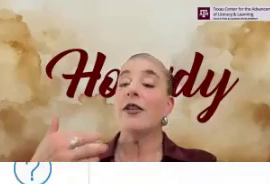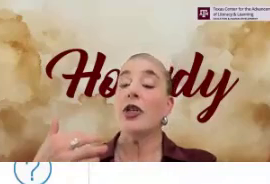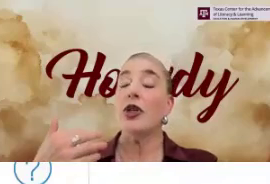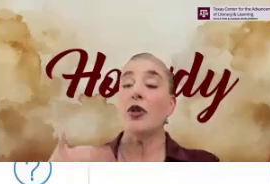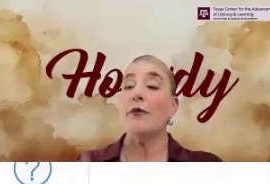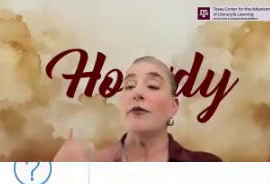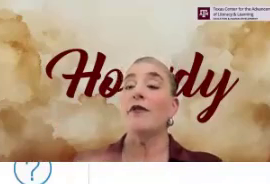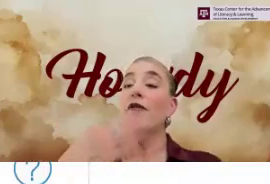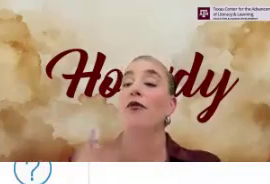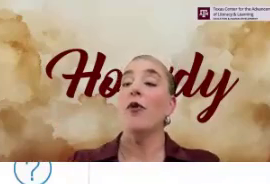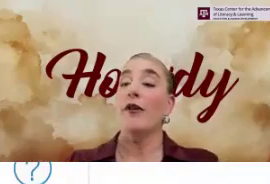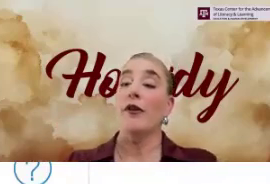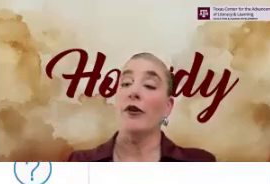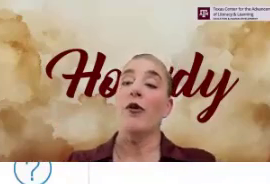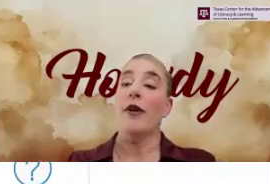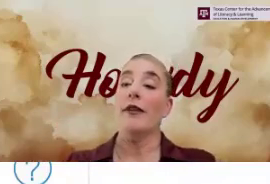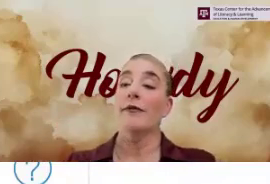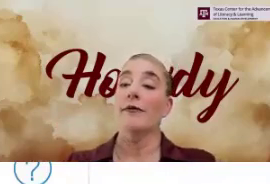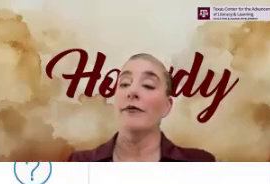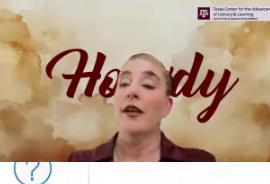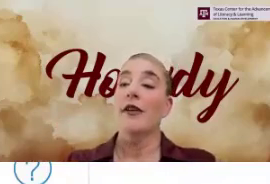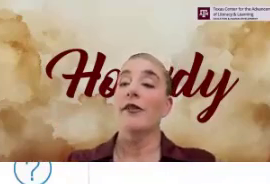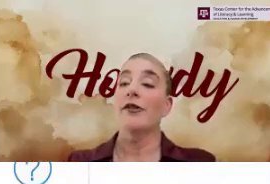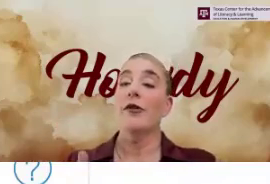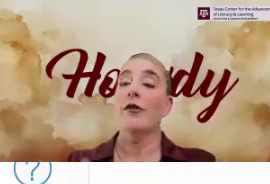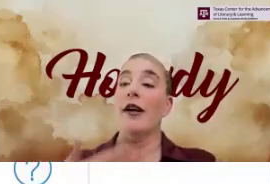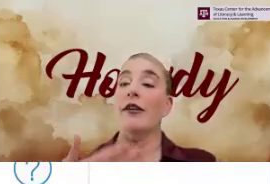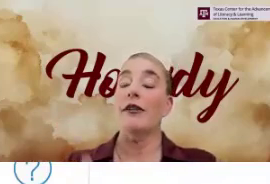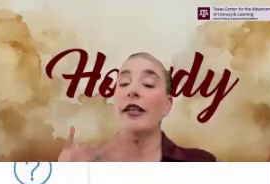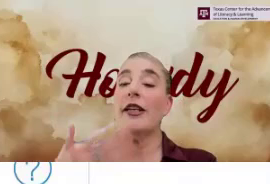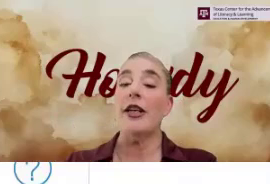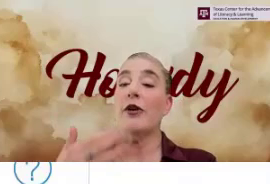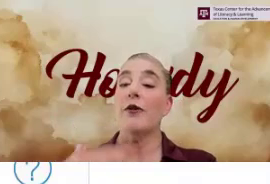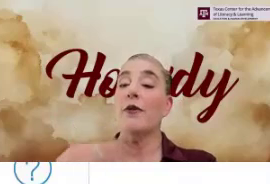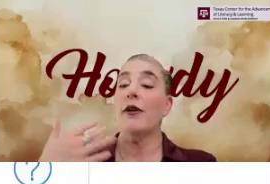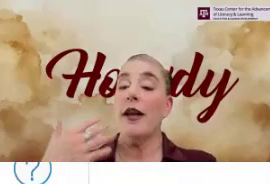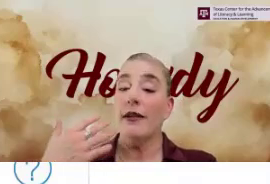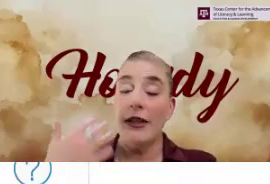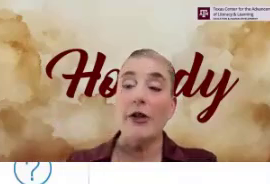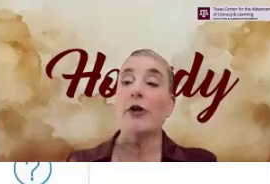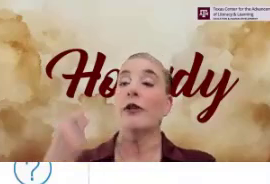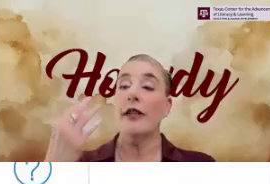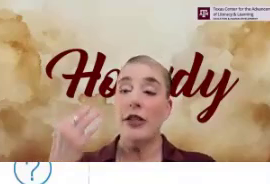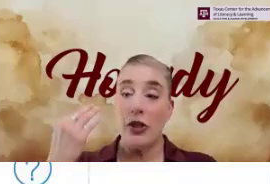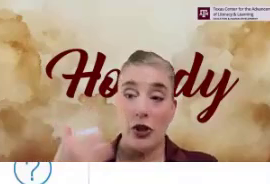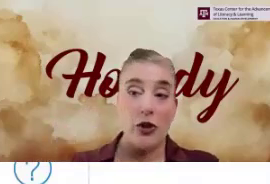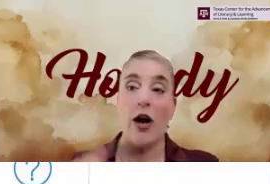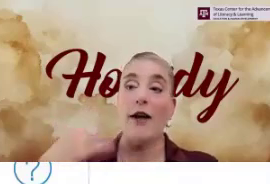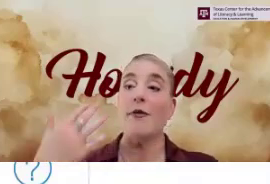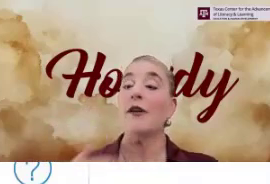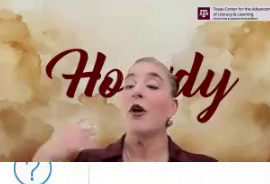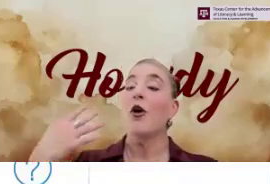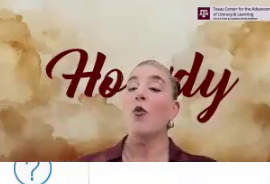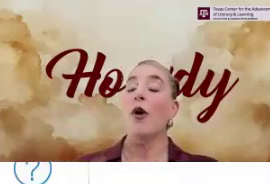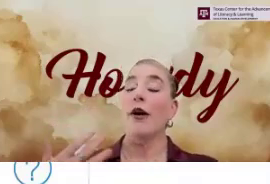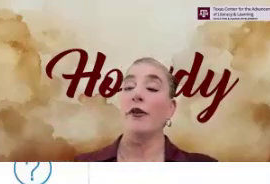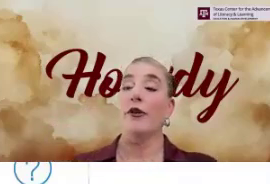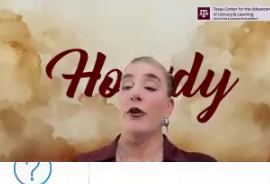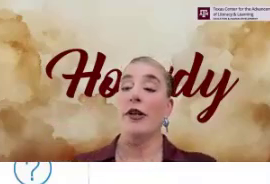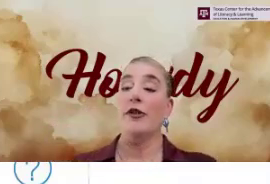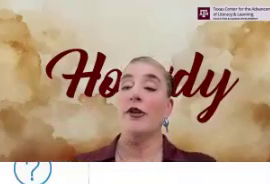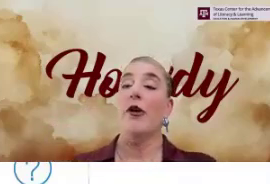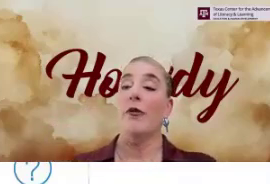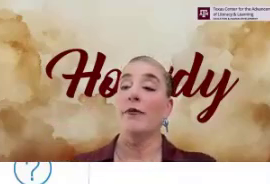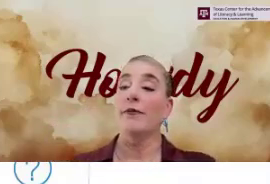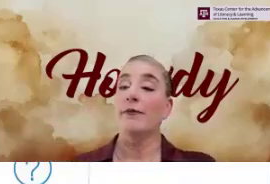on descriptive of where they're going. Okay. So not click here, but literally describing where